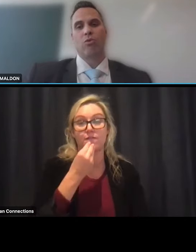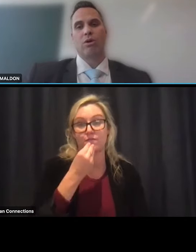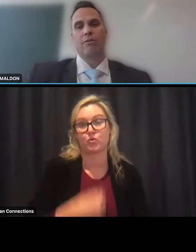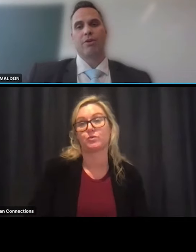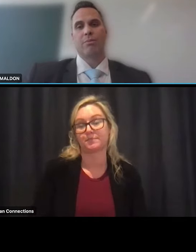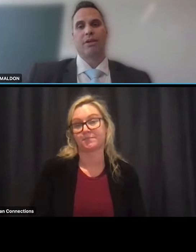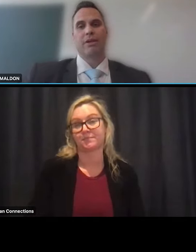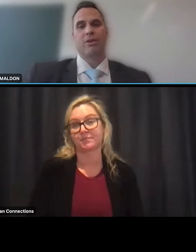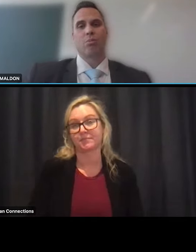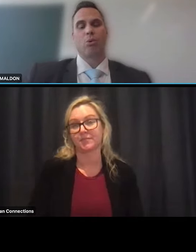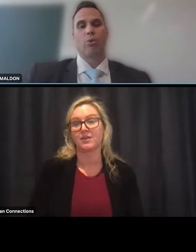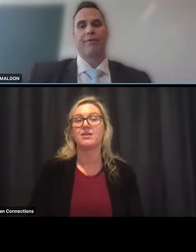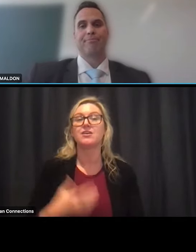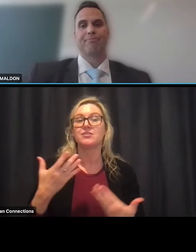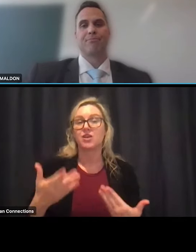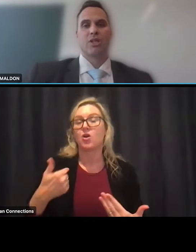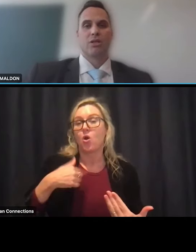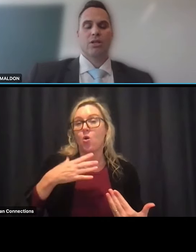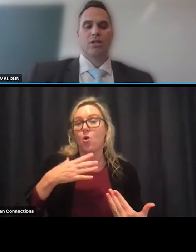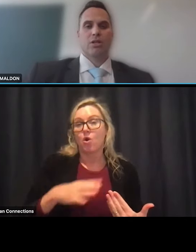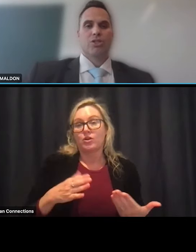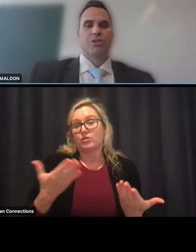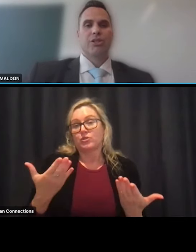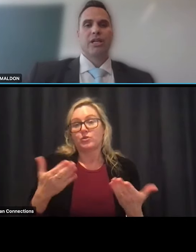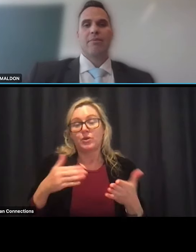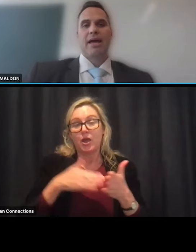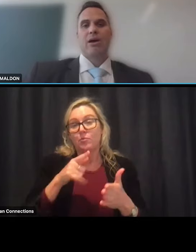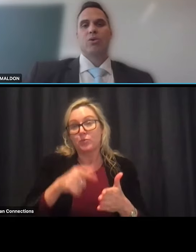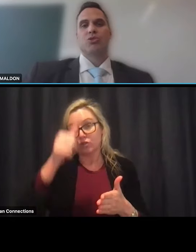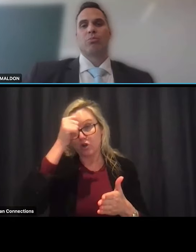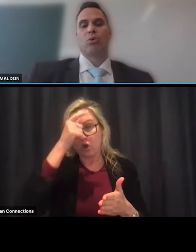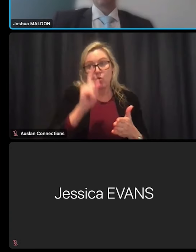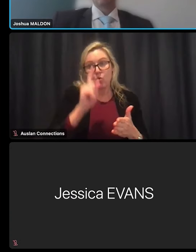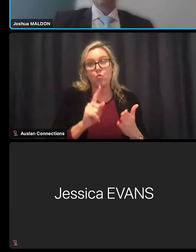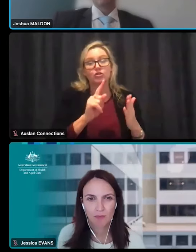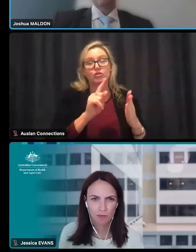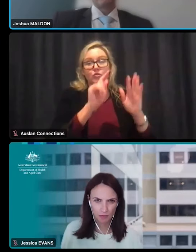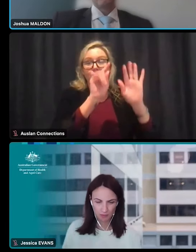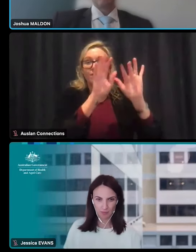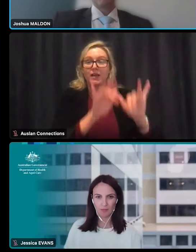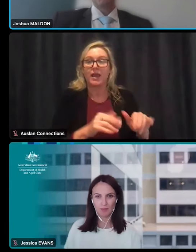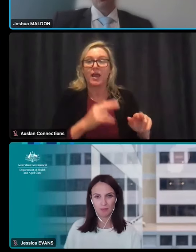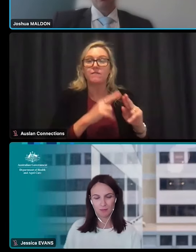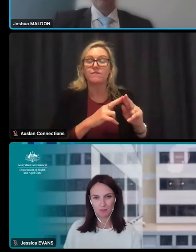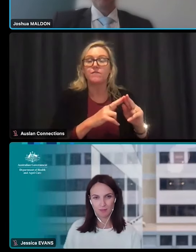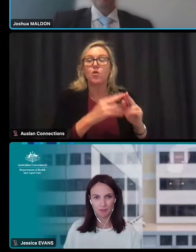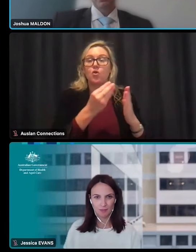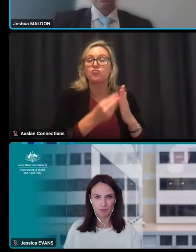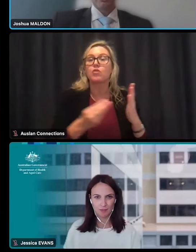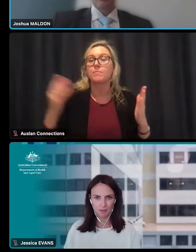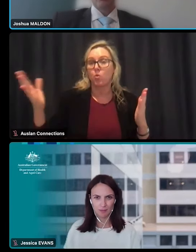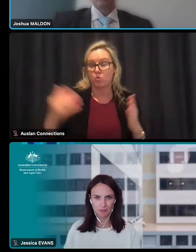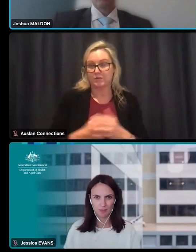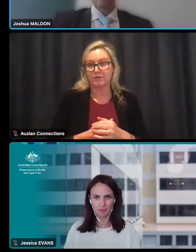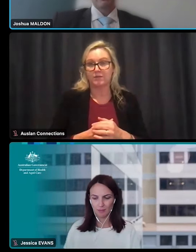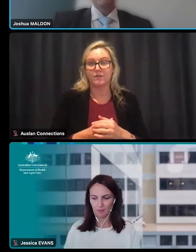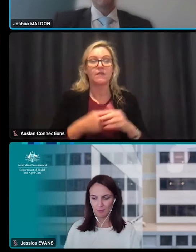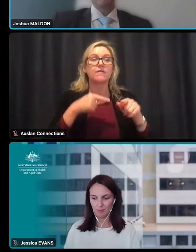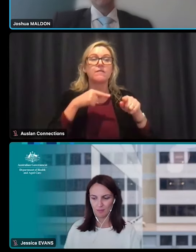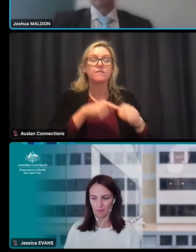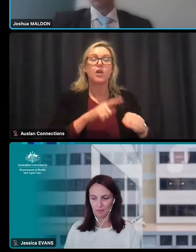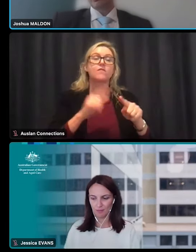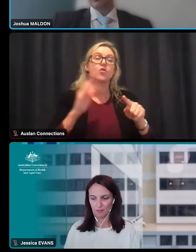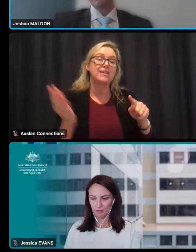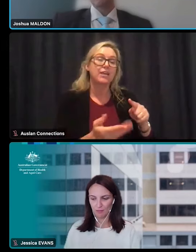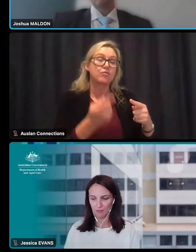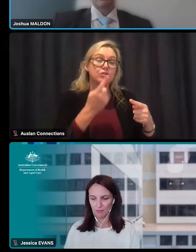find helpful for completing the reporting. So labour hours are reported with the catering type, and it no longer